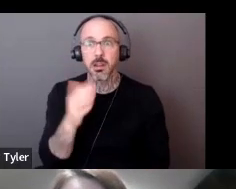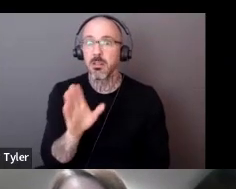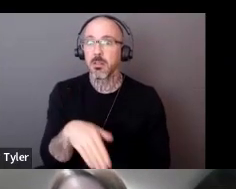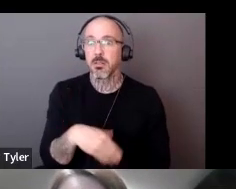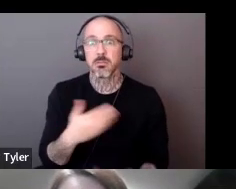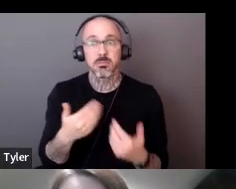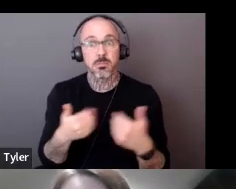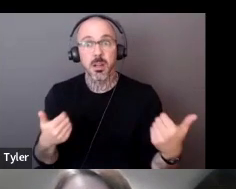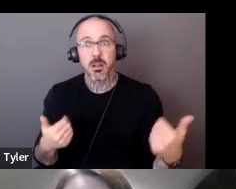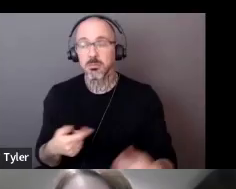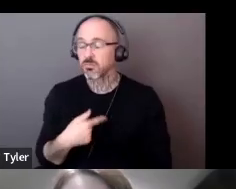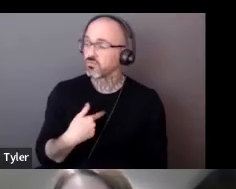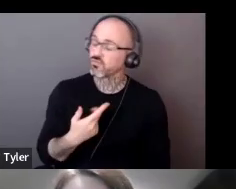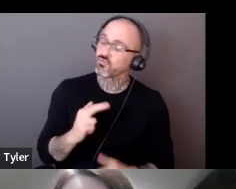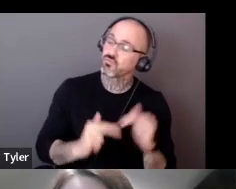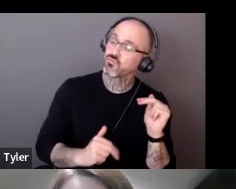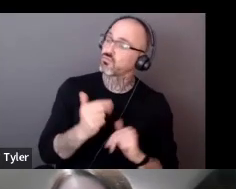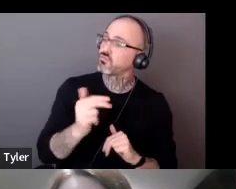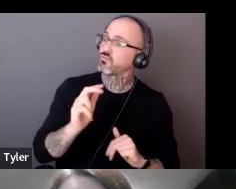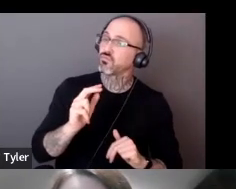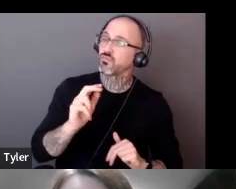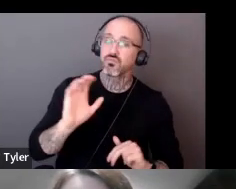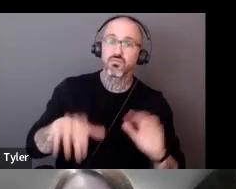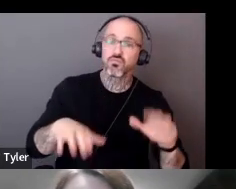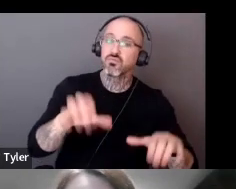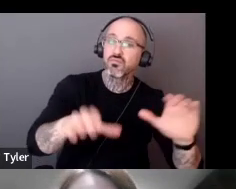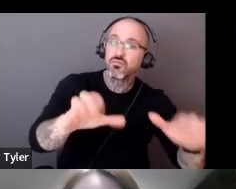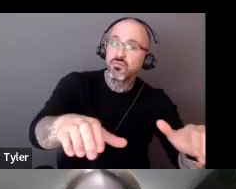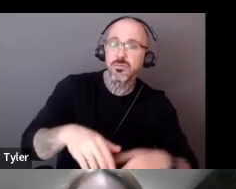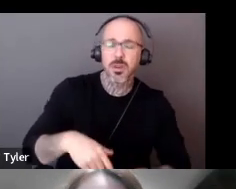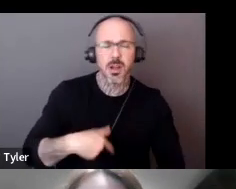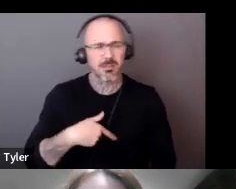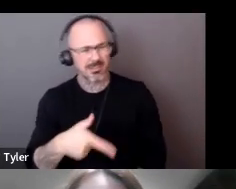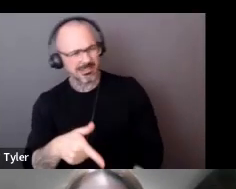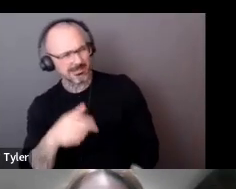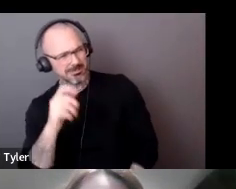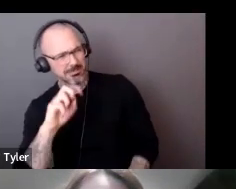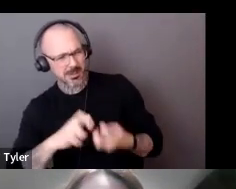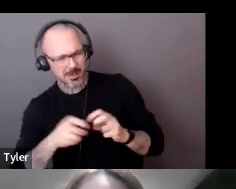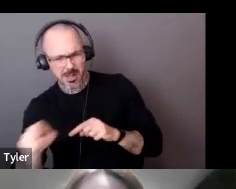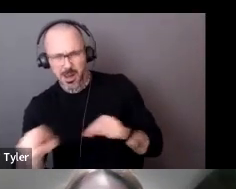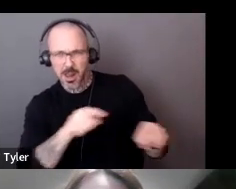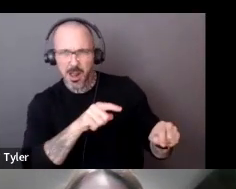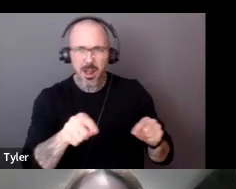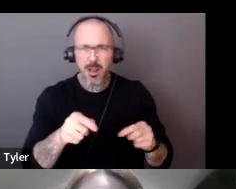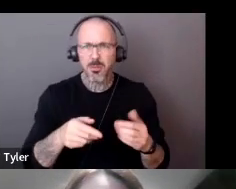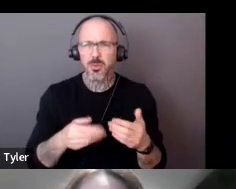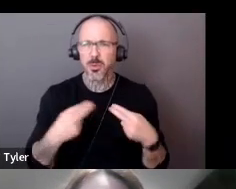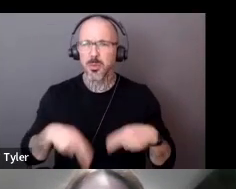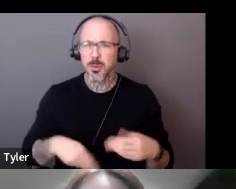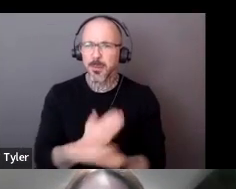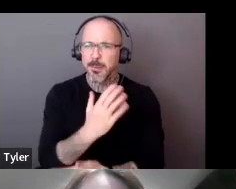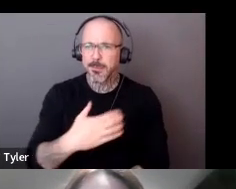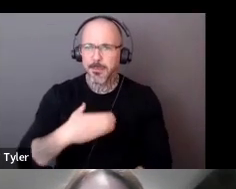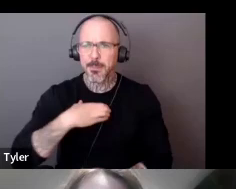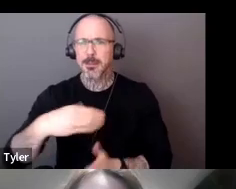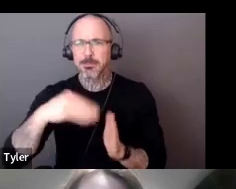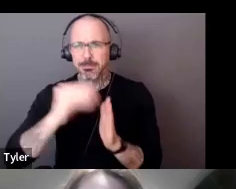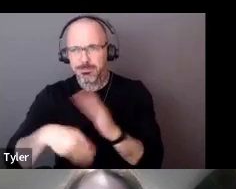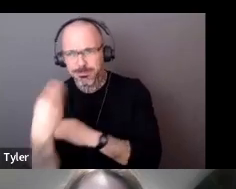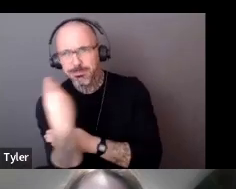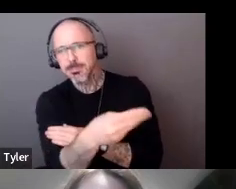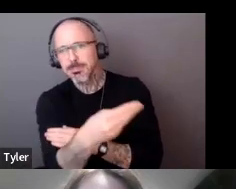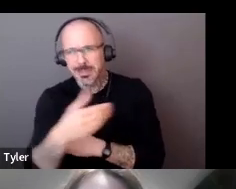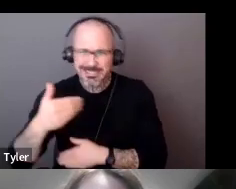complaints against these companies and institutions because we're fighting after the fact to